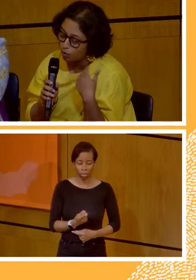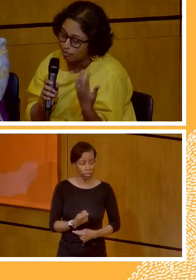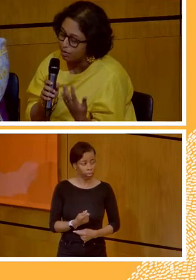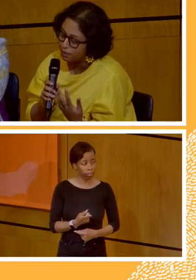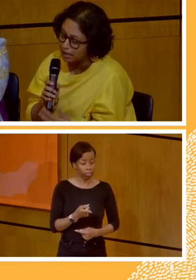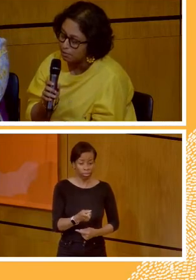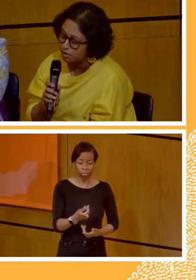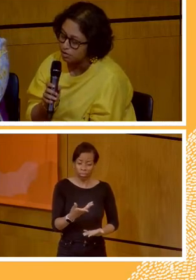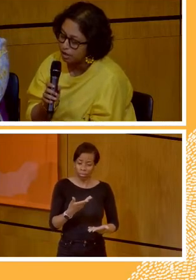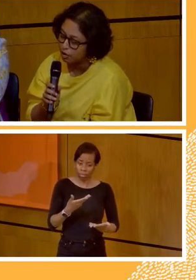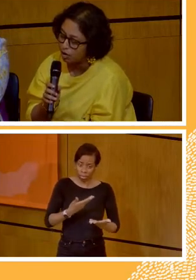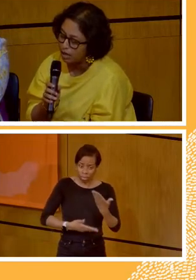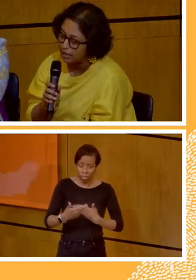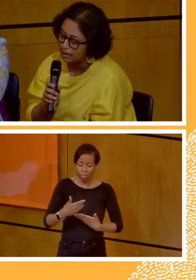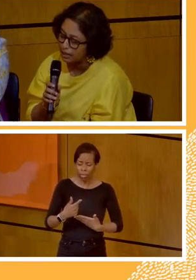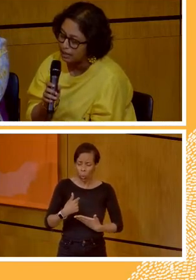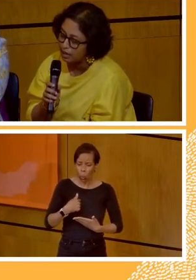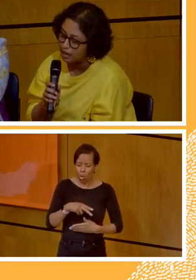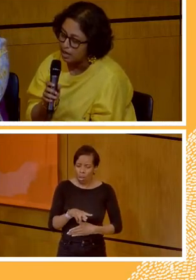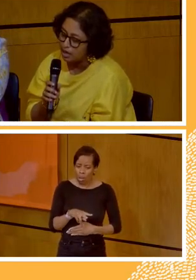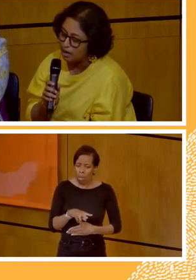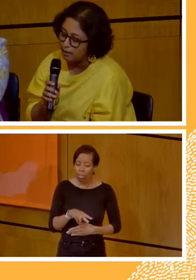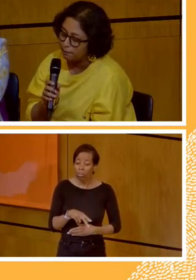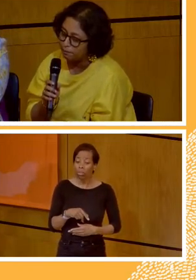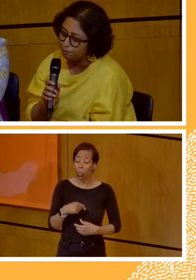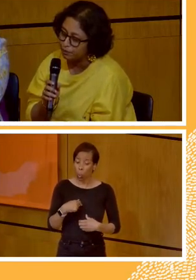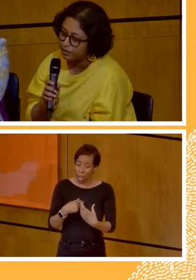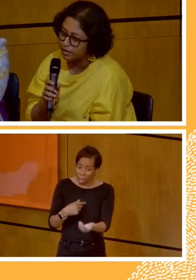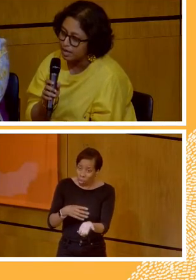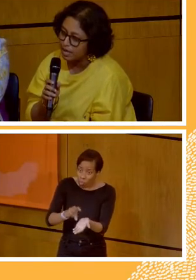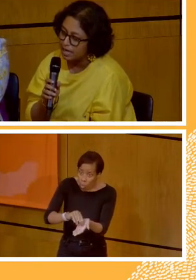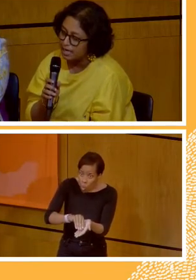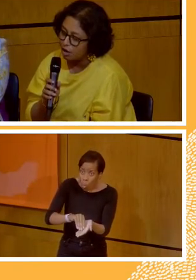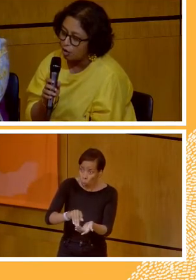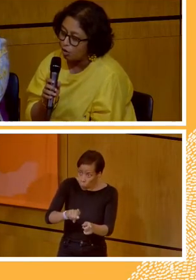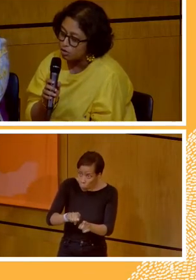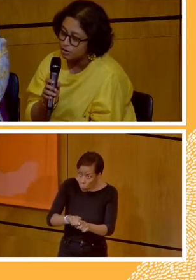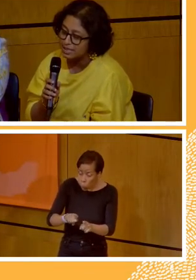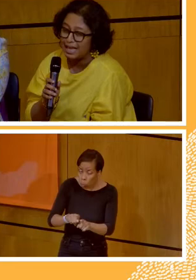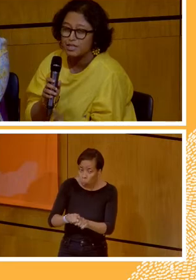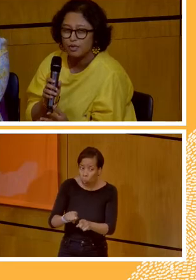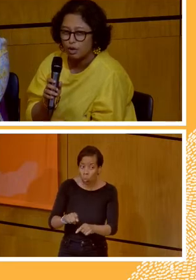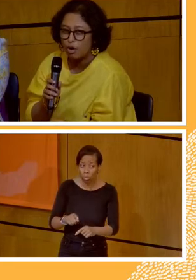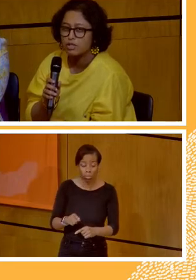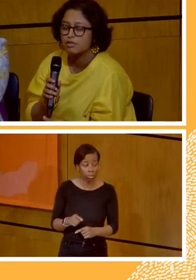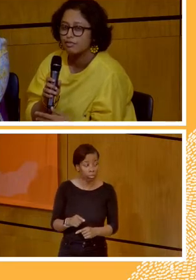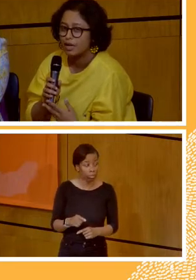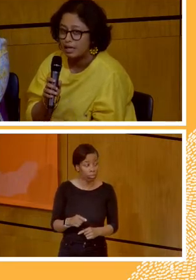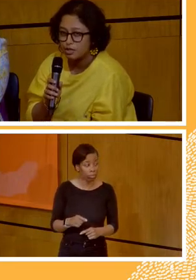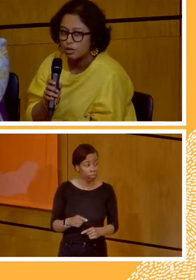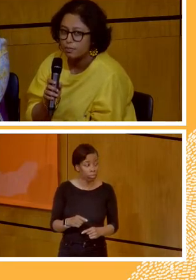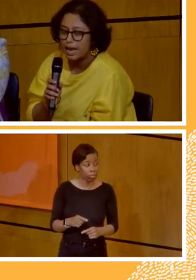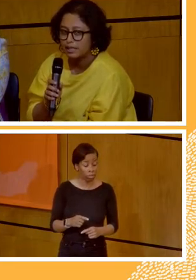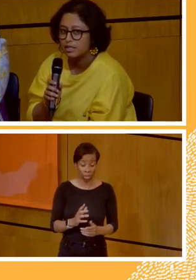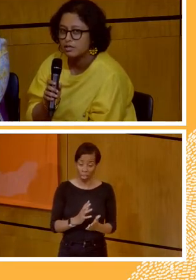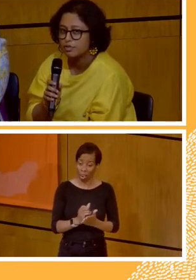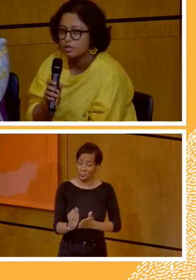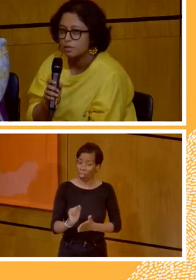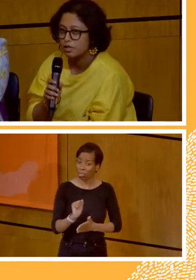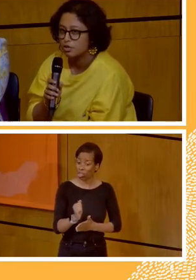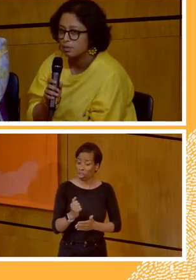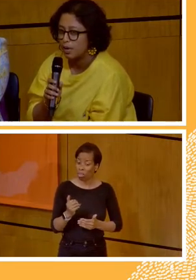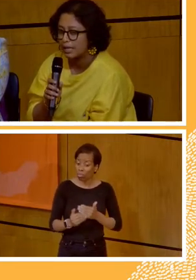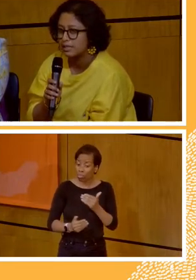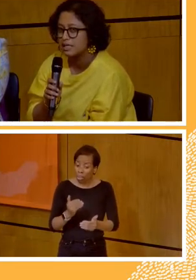through what we've been able to record, I think also stands for loss of cultural practice,